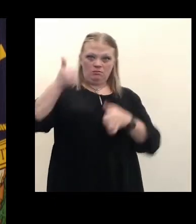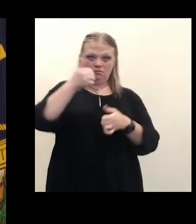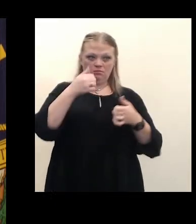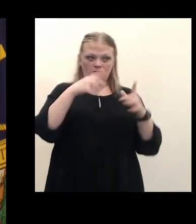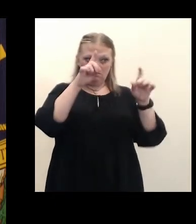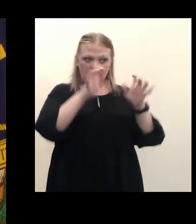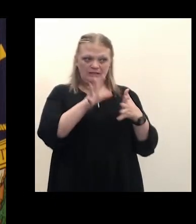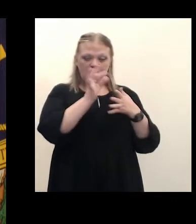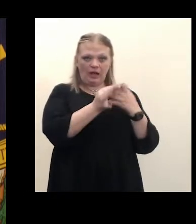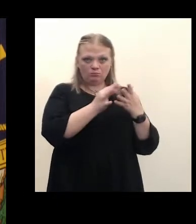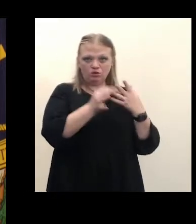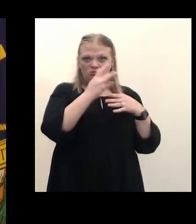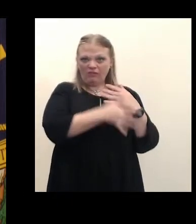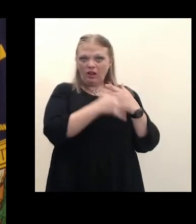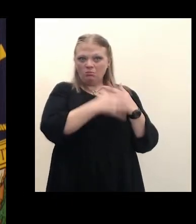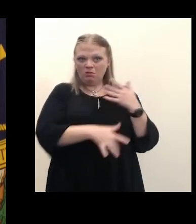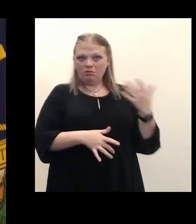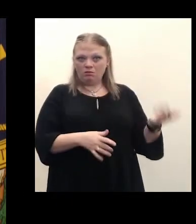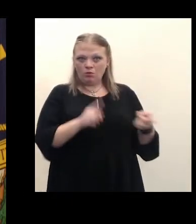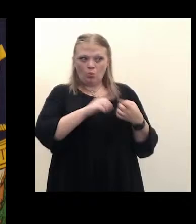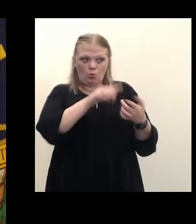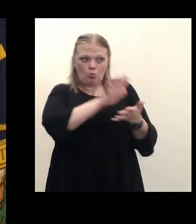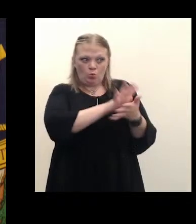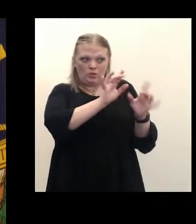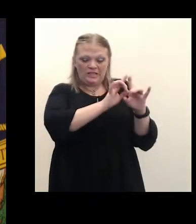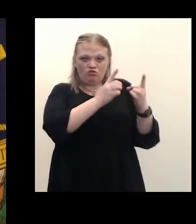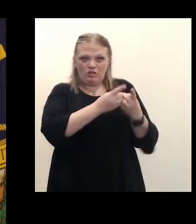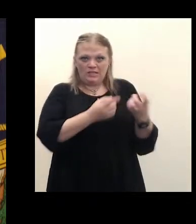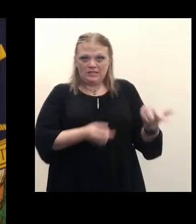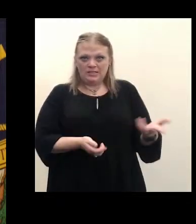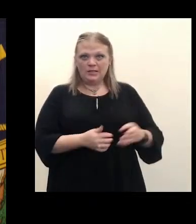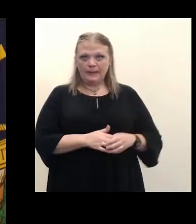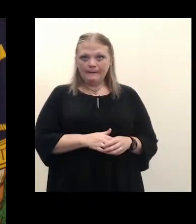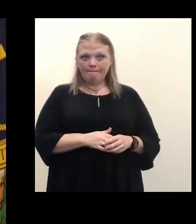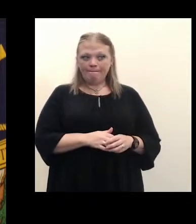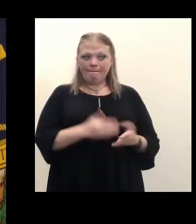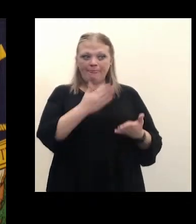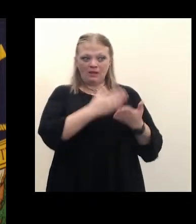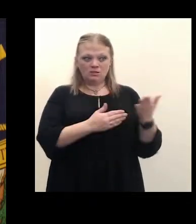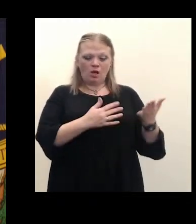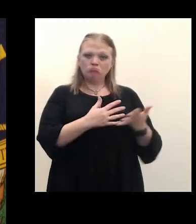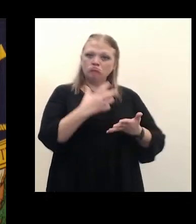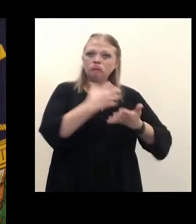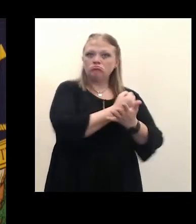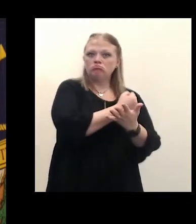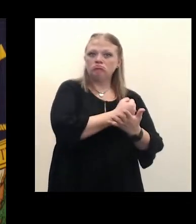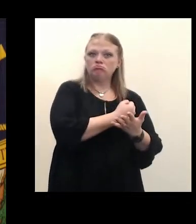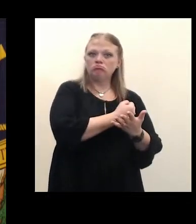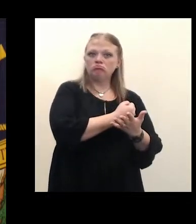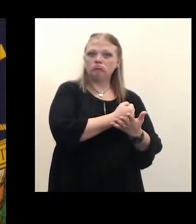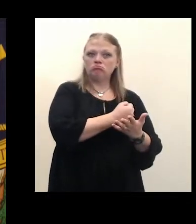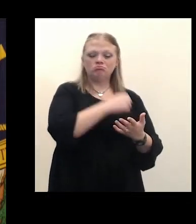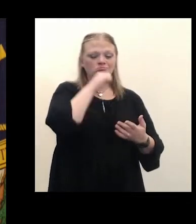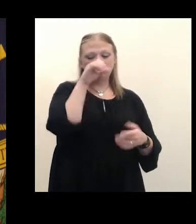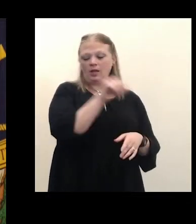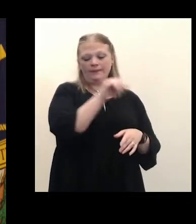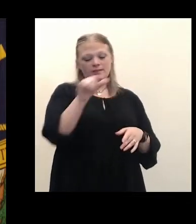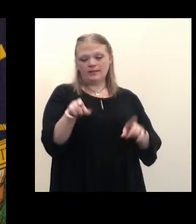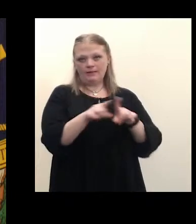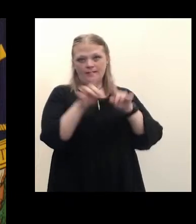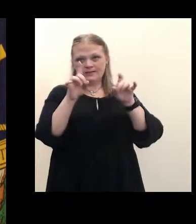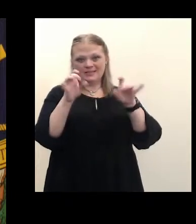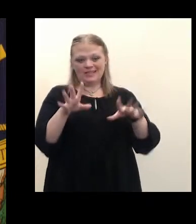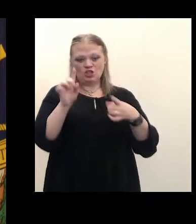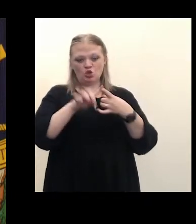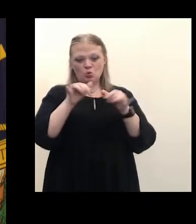options that would be available to school districts. Some have taken advantage of it. It's not the same as the test to stay, which is a